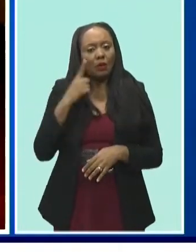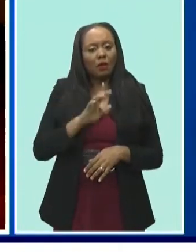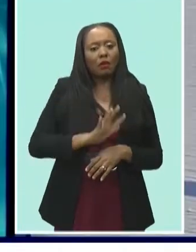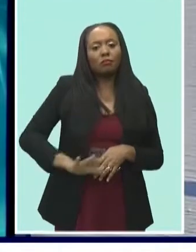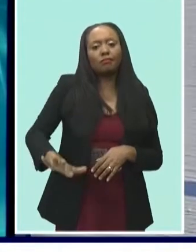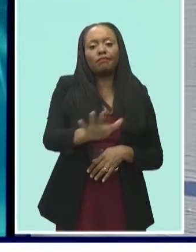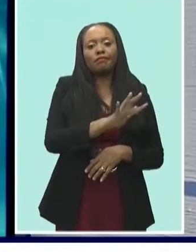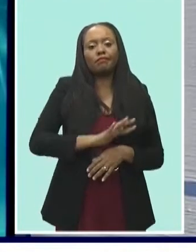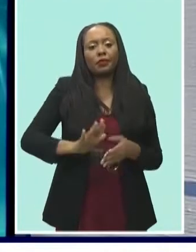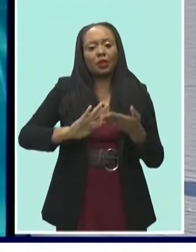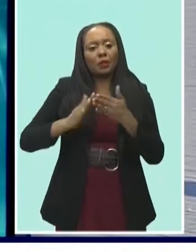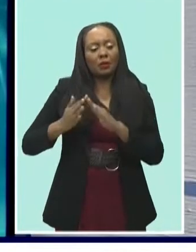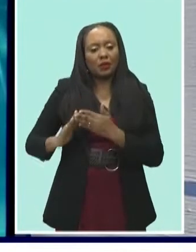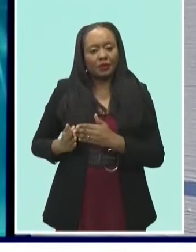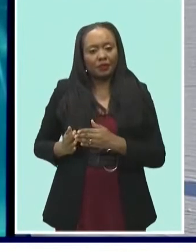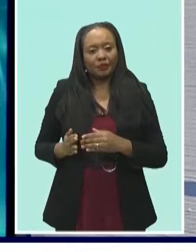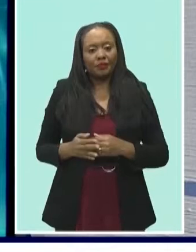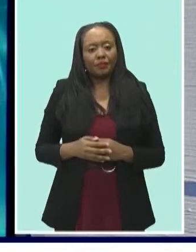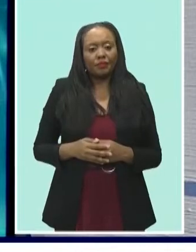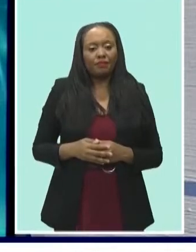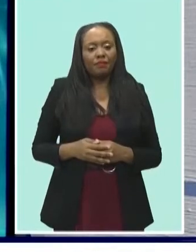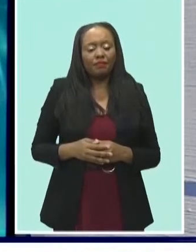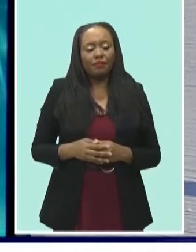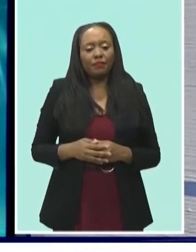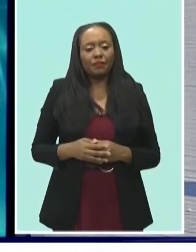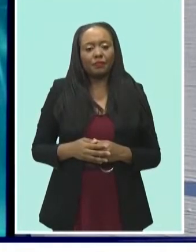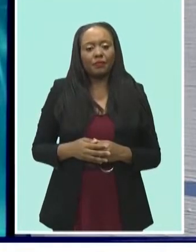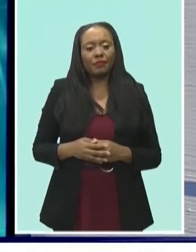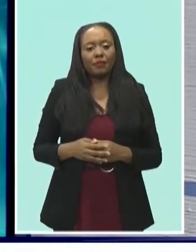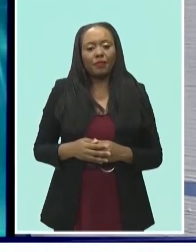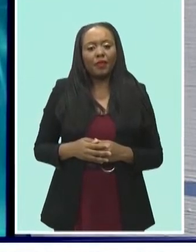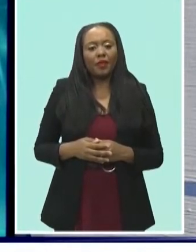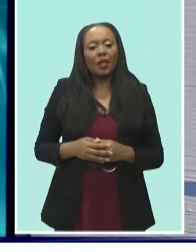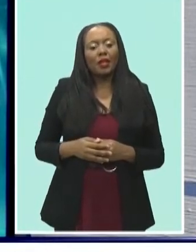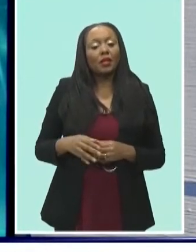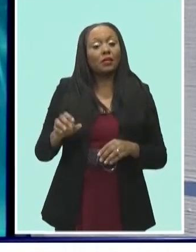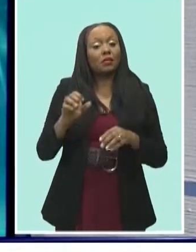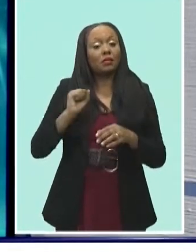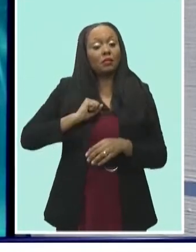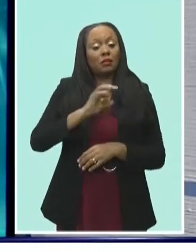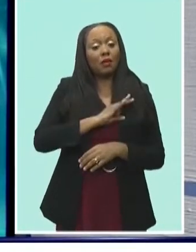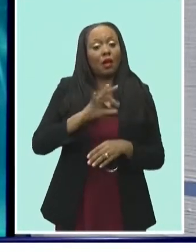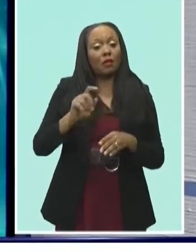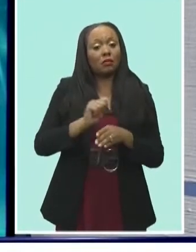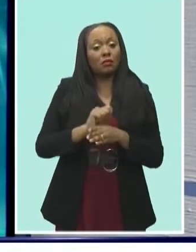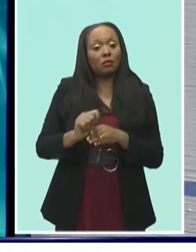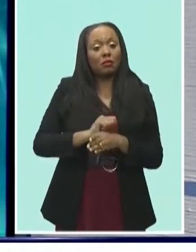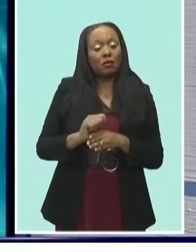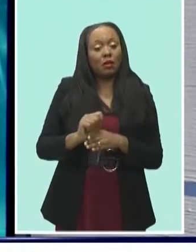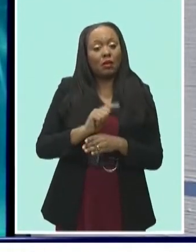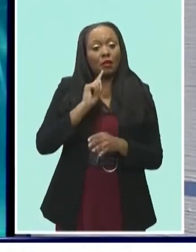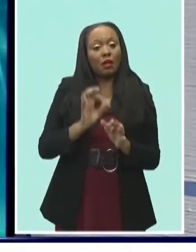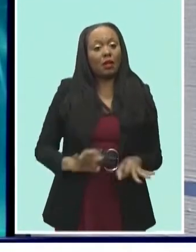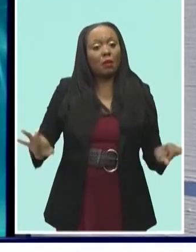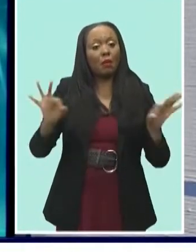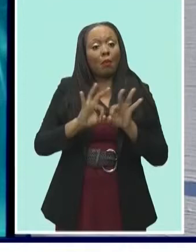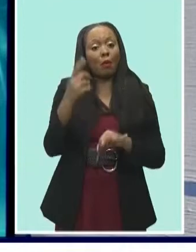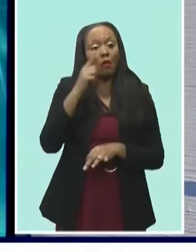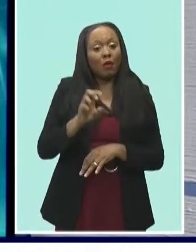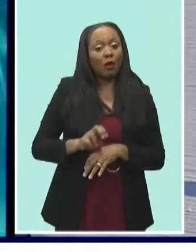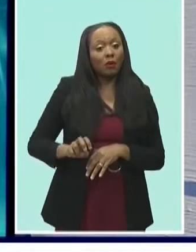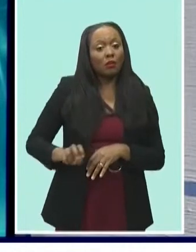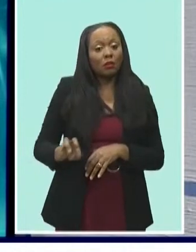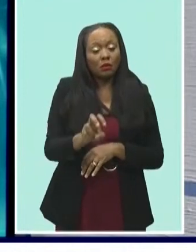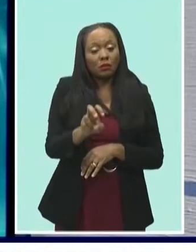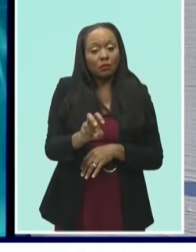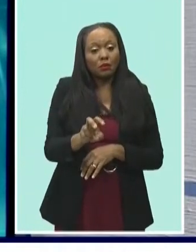whole. Local tourism stakeholders are being reminded of the importance of staff training and development initiatives. The reminder